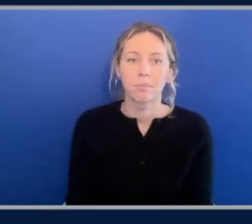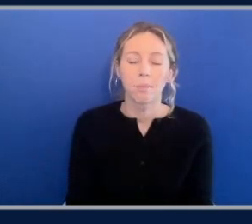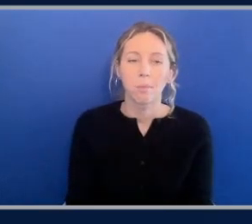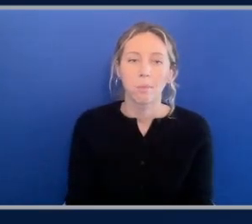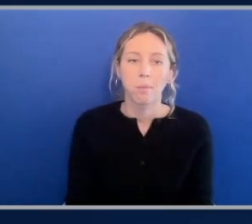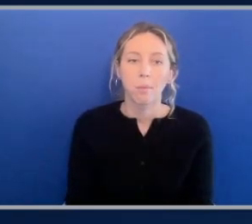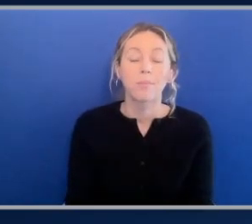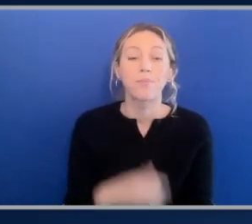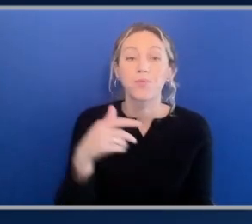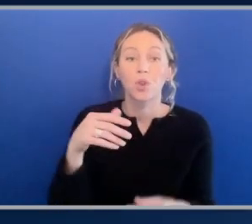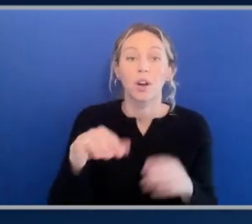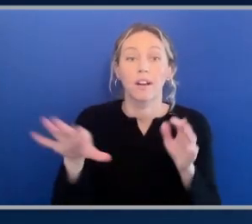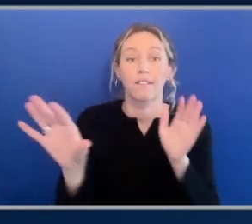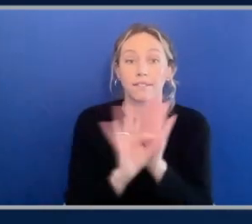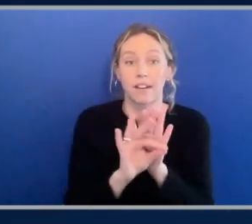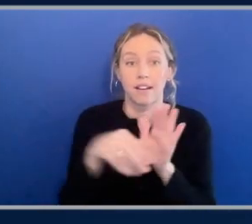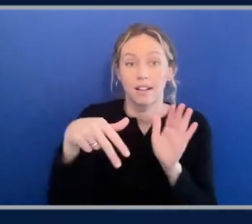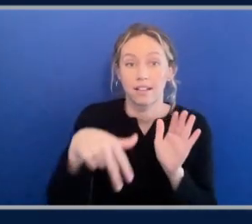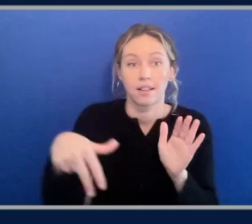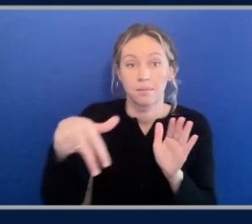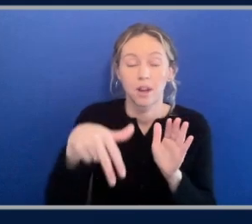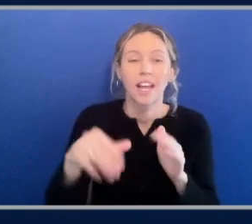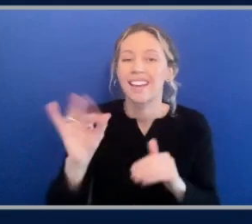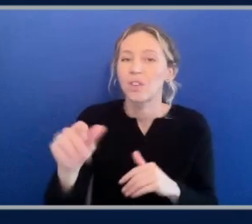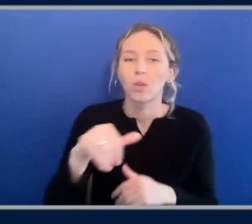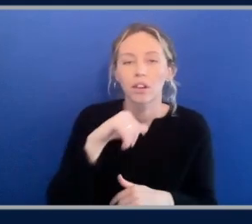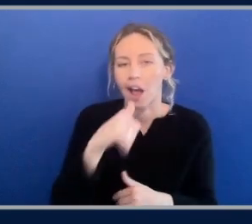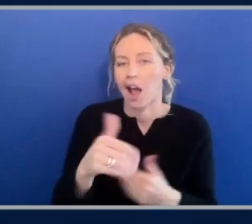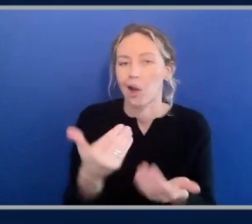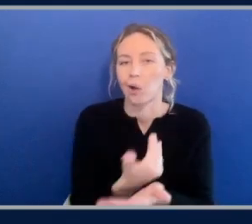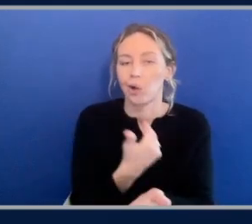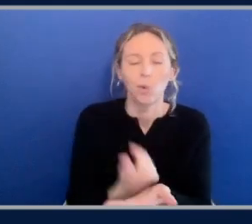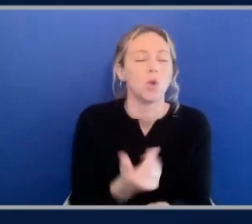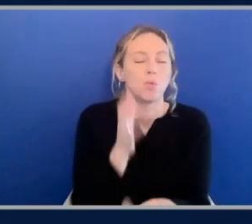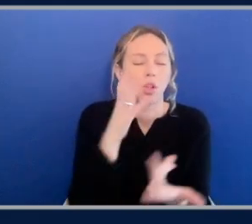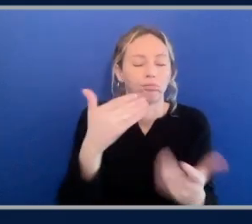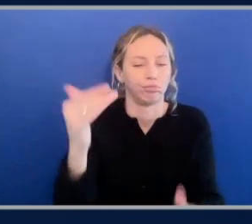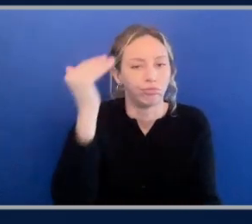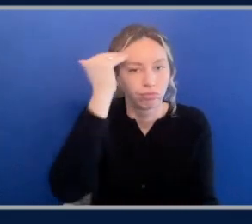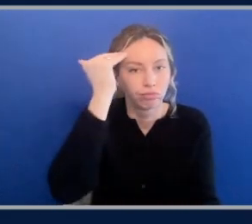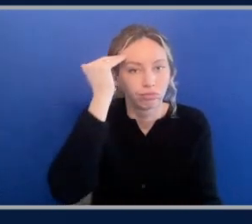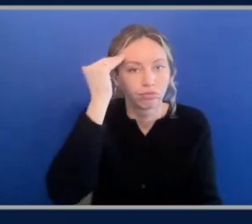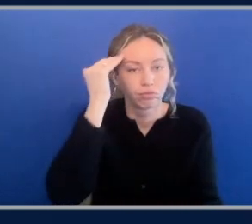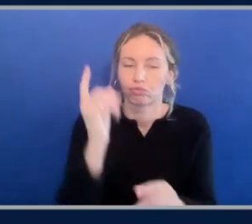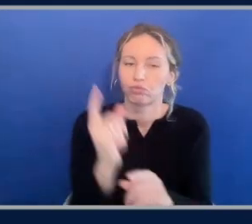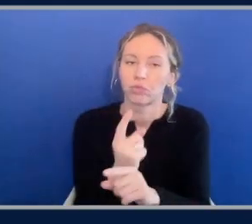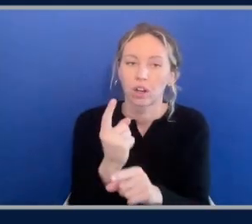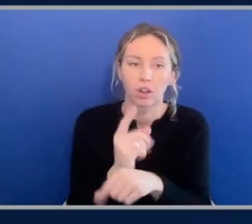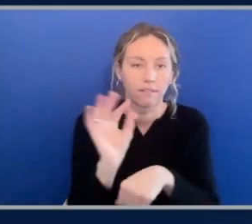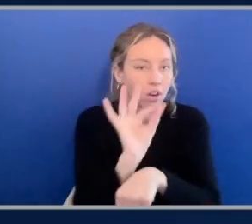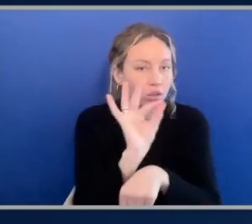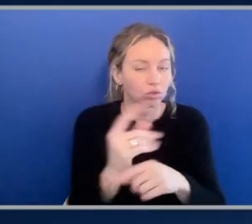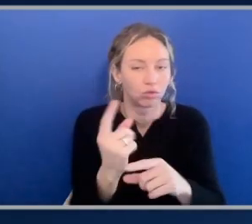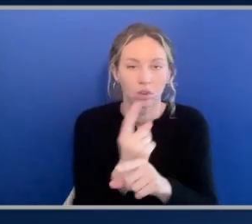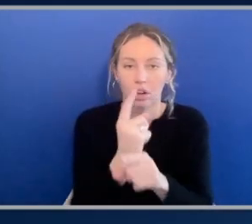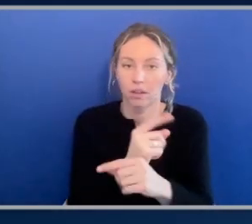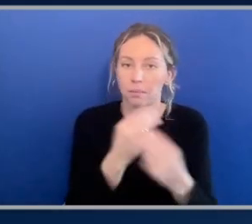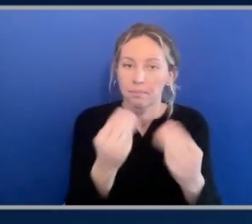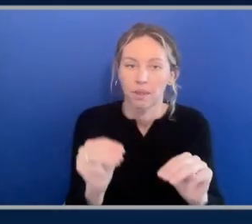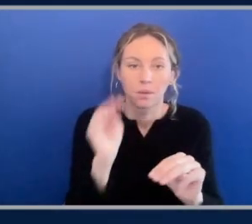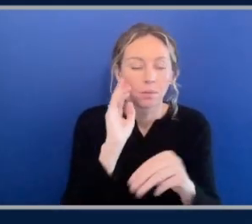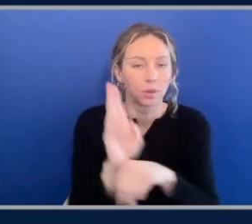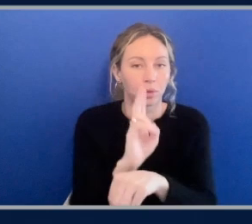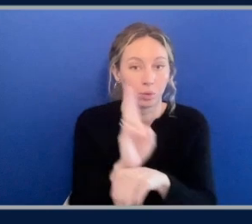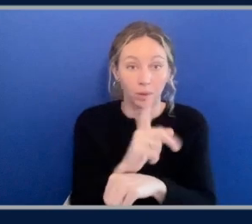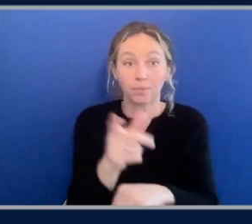Lambda function handler. Now, if you are not new to Lambda, this will be familiar. This is just a regular function, a regular method that will be called. And